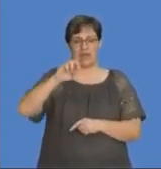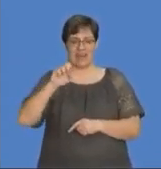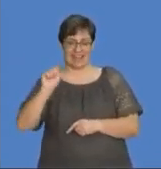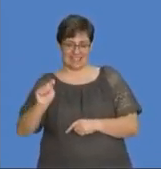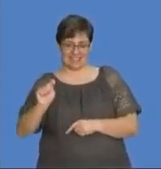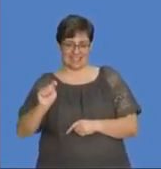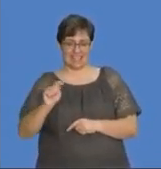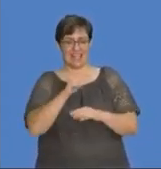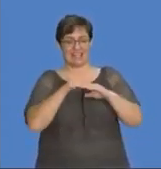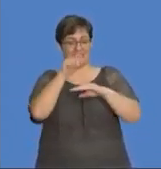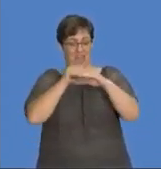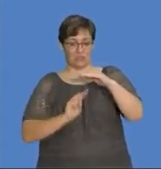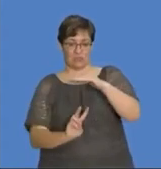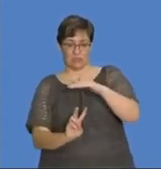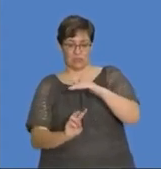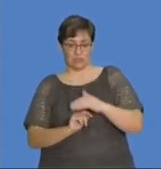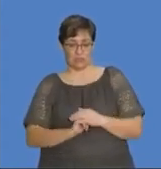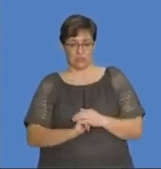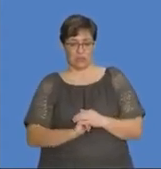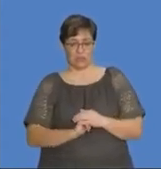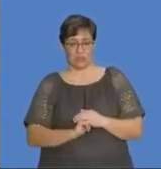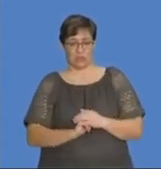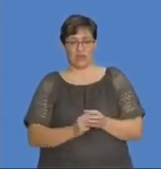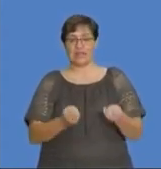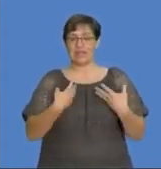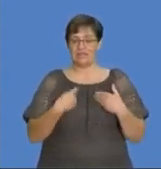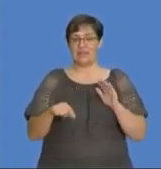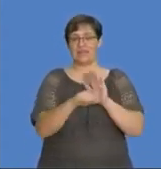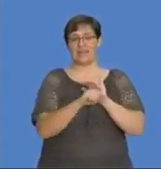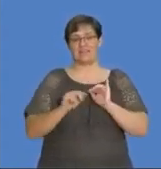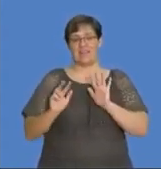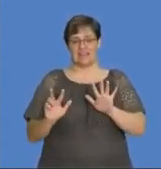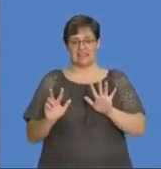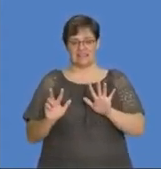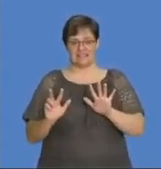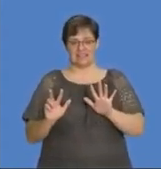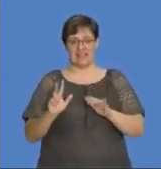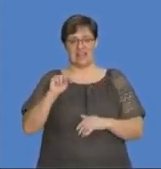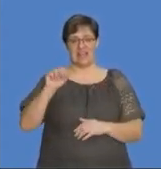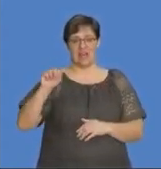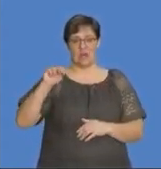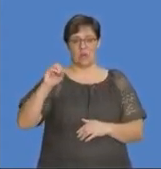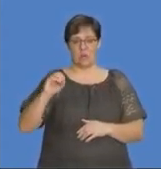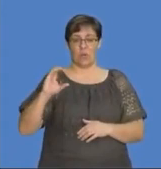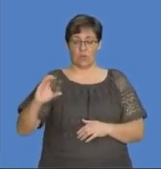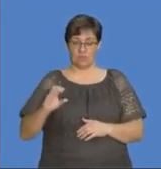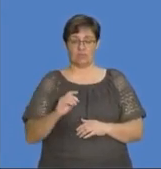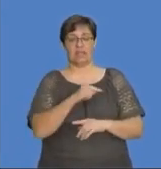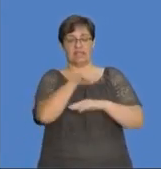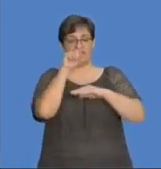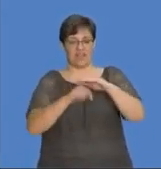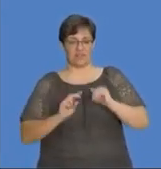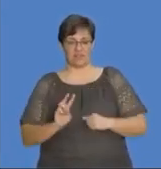Q net, which is the total, divided by 2. Then this gives us -8